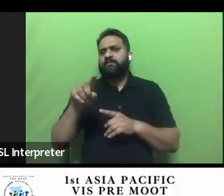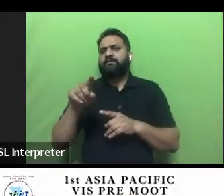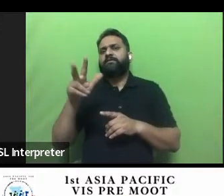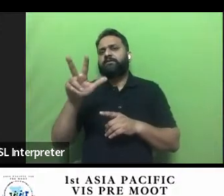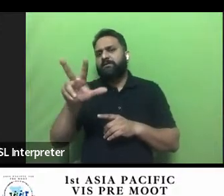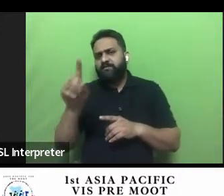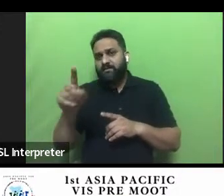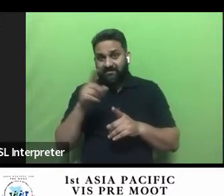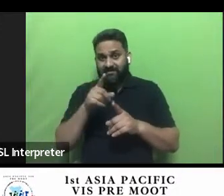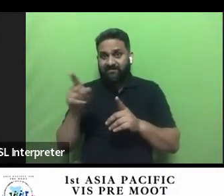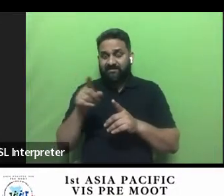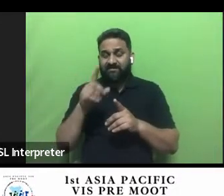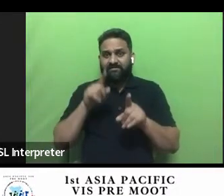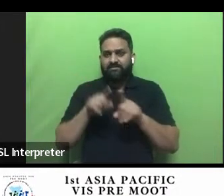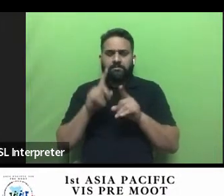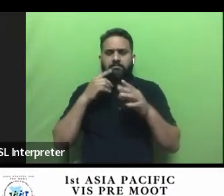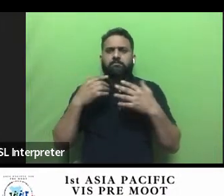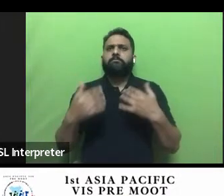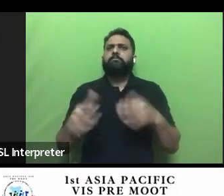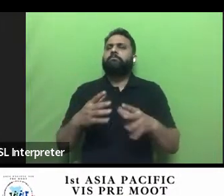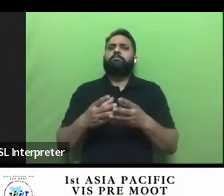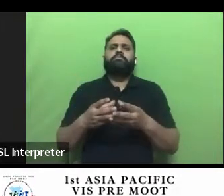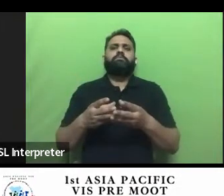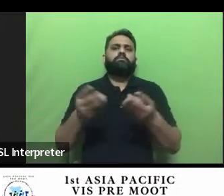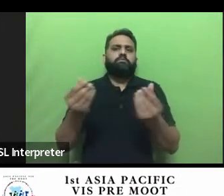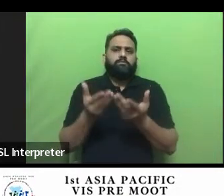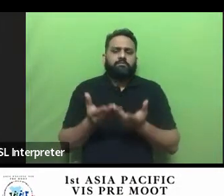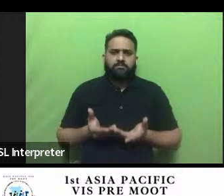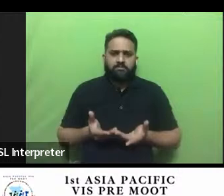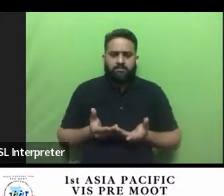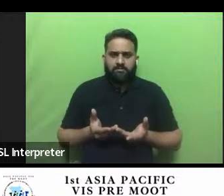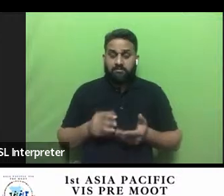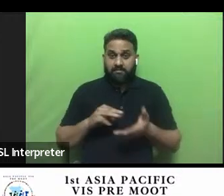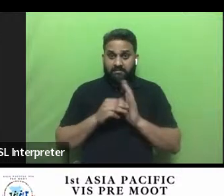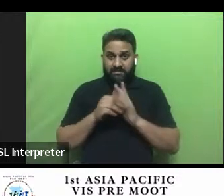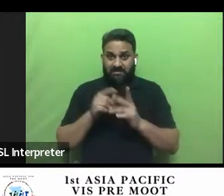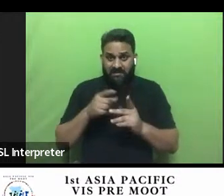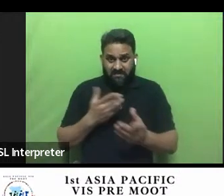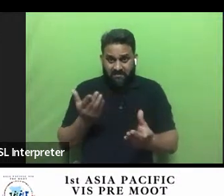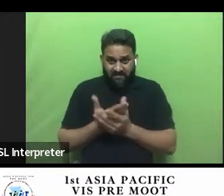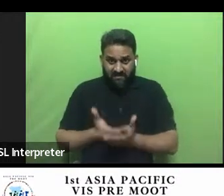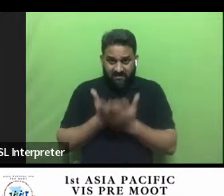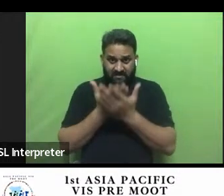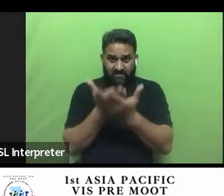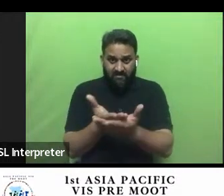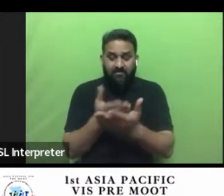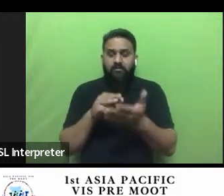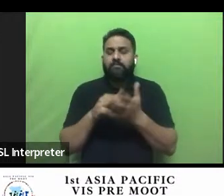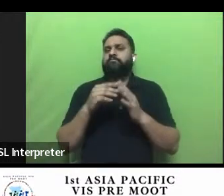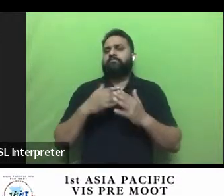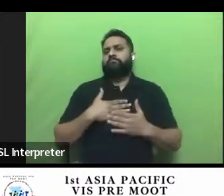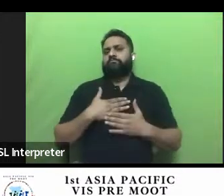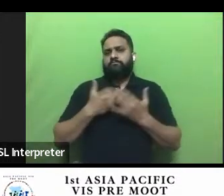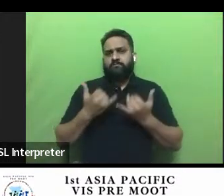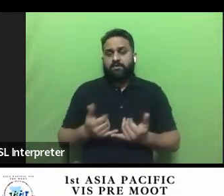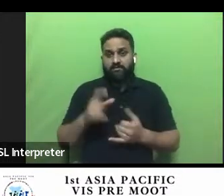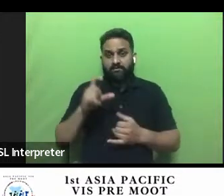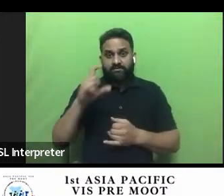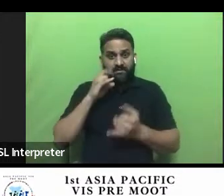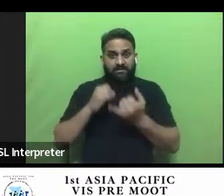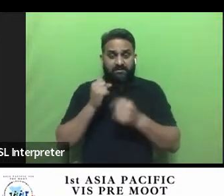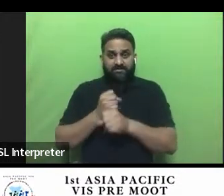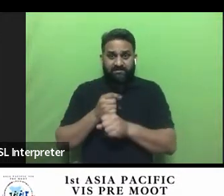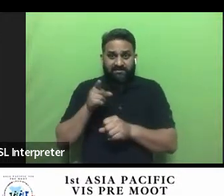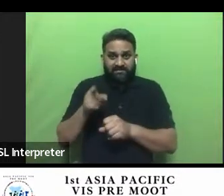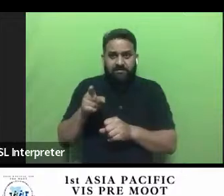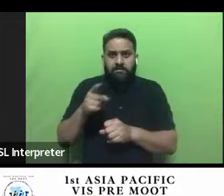considered superfluous. Therefore, to conclude this submission, it is our position that the CISG is